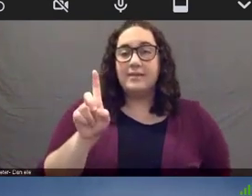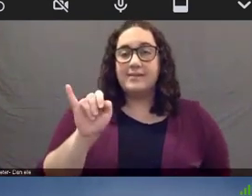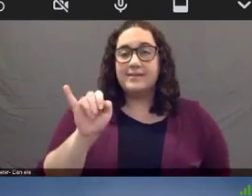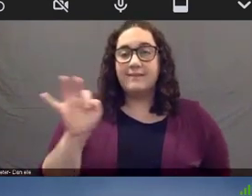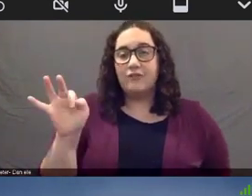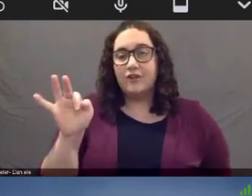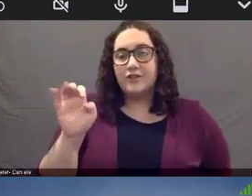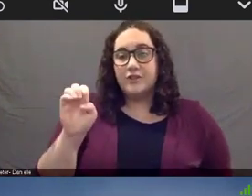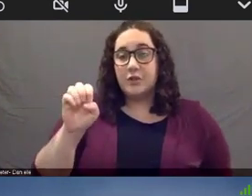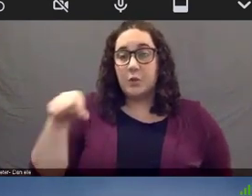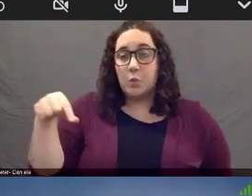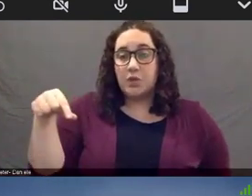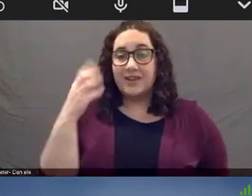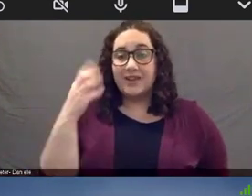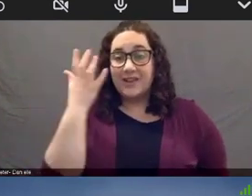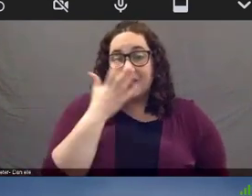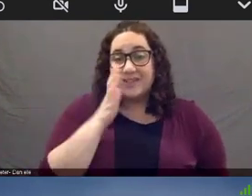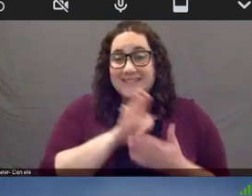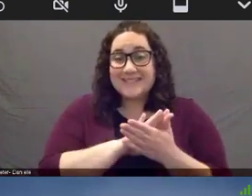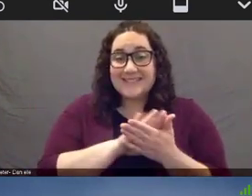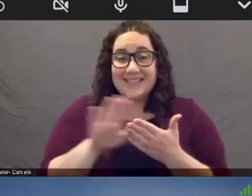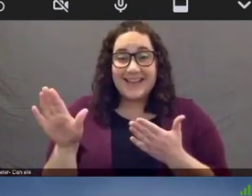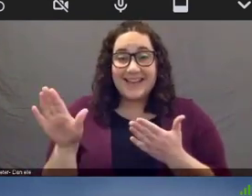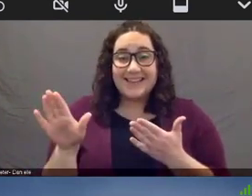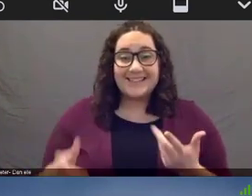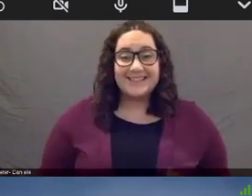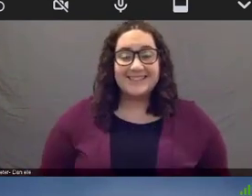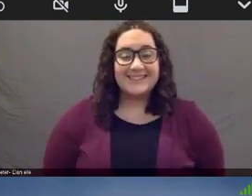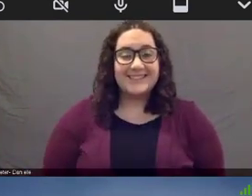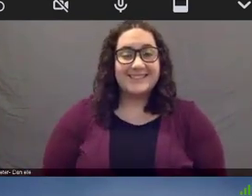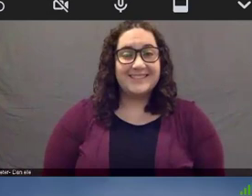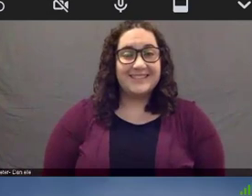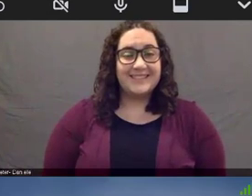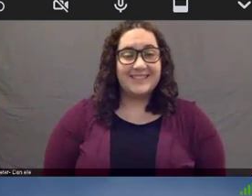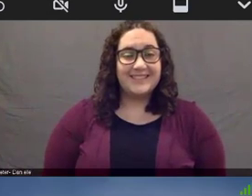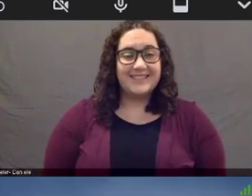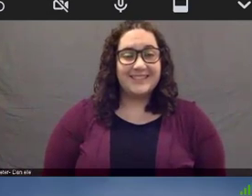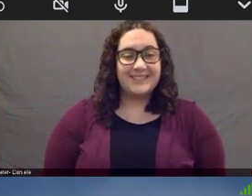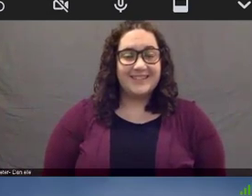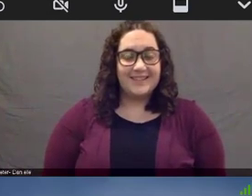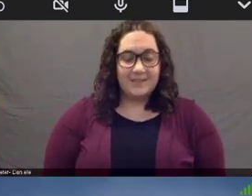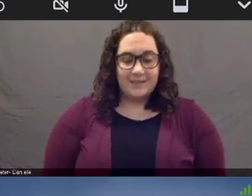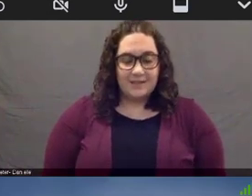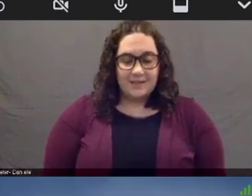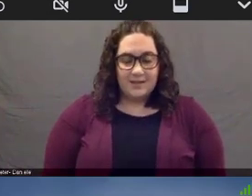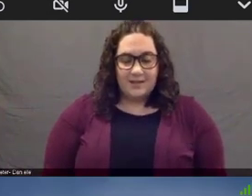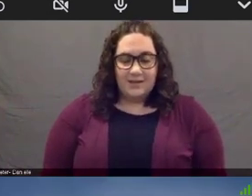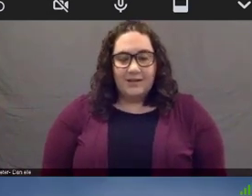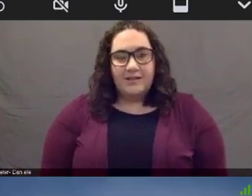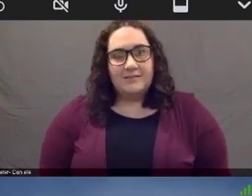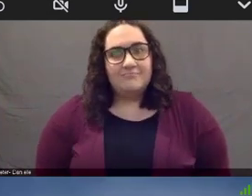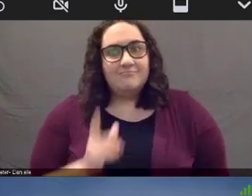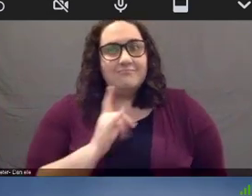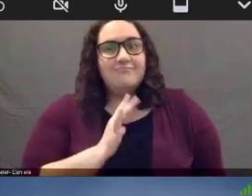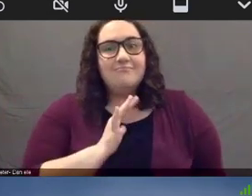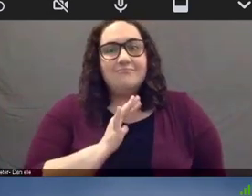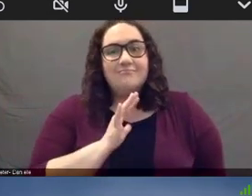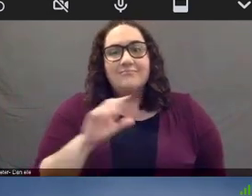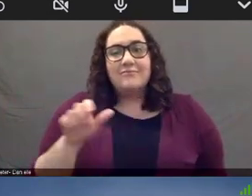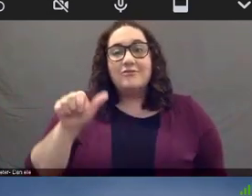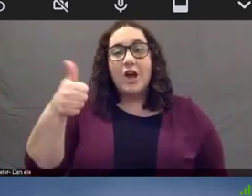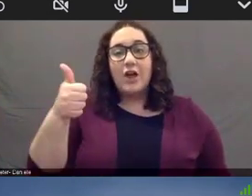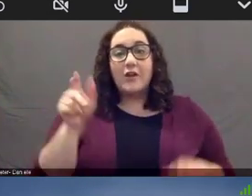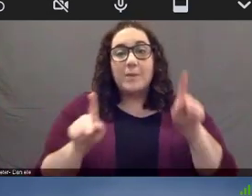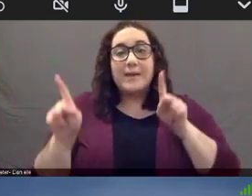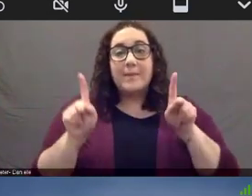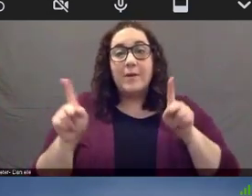right? And because this is what happens is that other people have already solved a bunch of differential equations. So if we can set